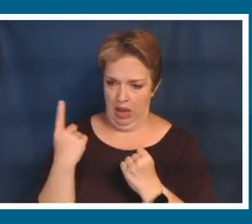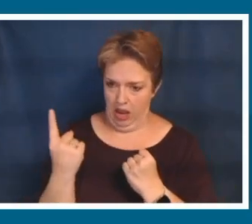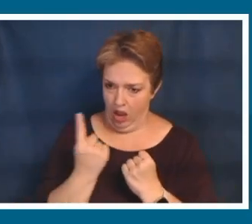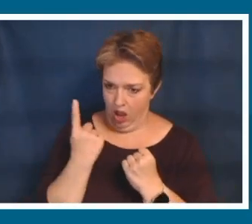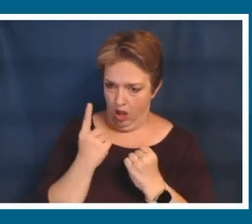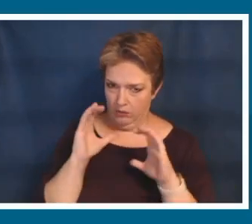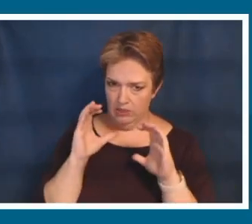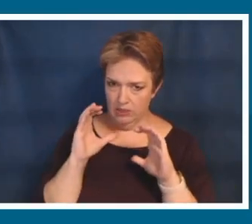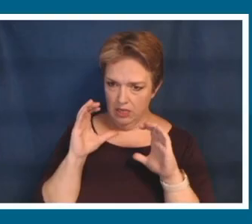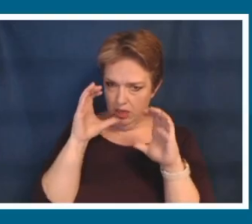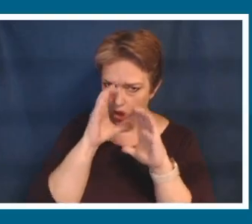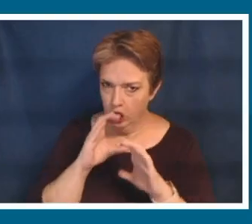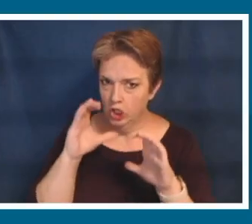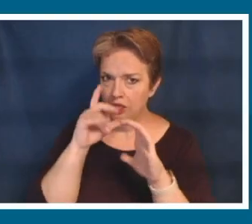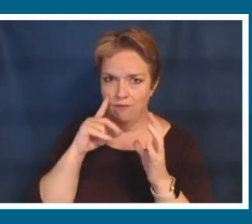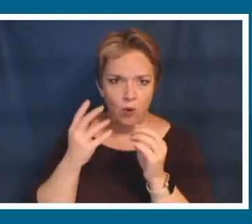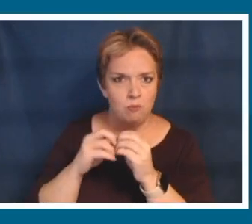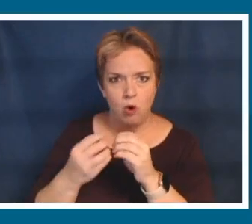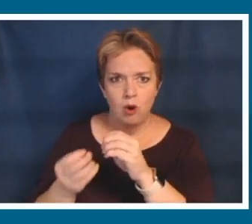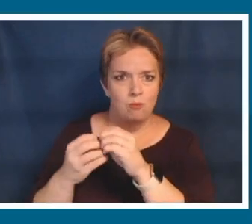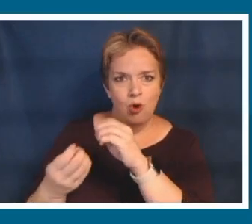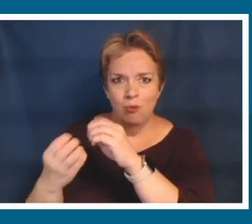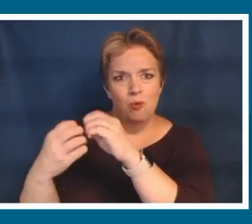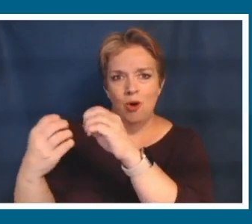about this?